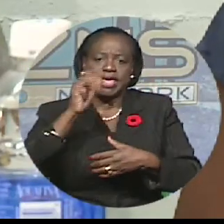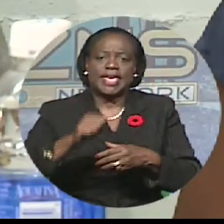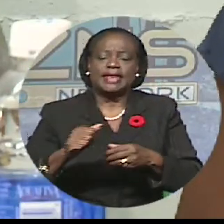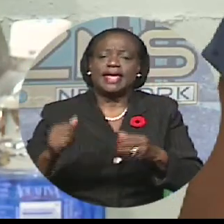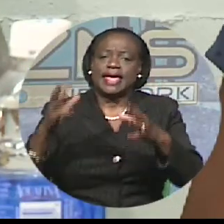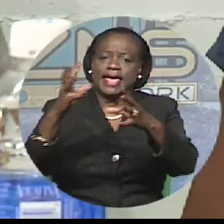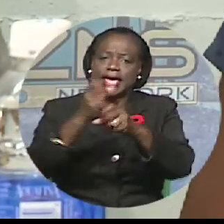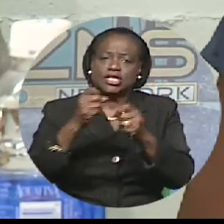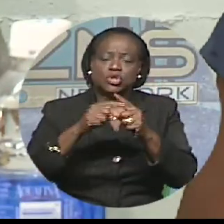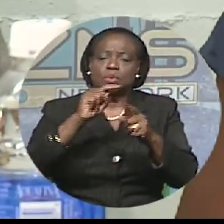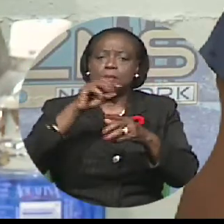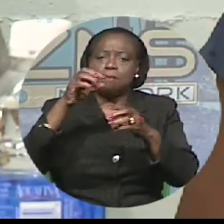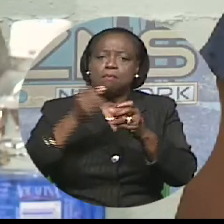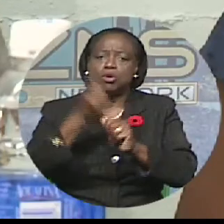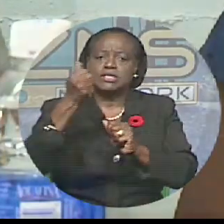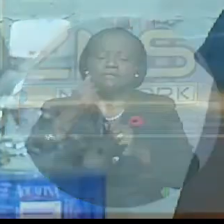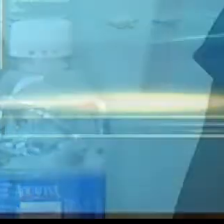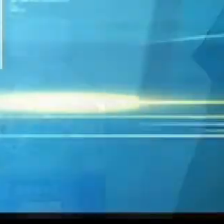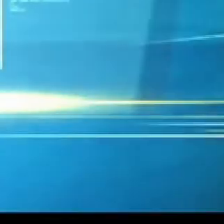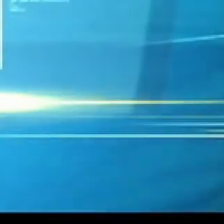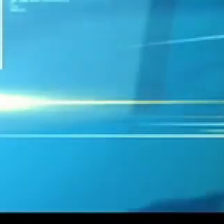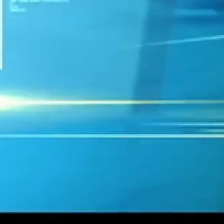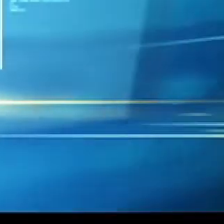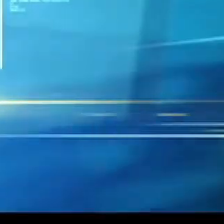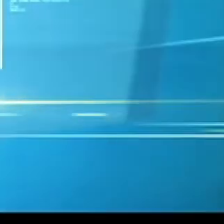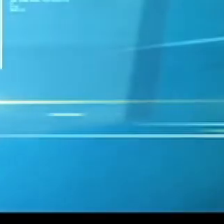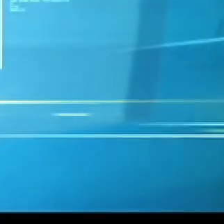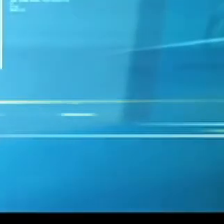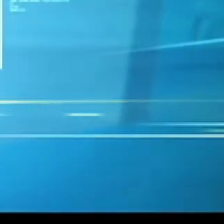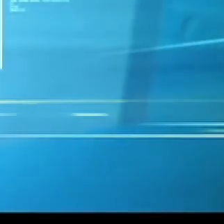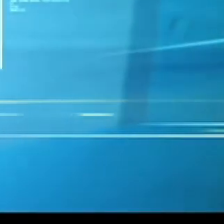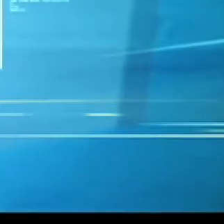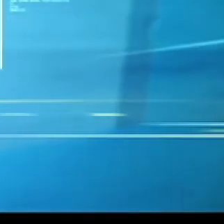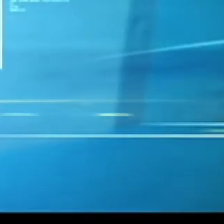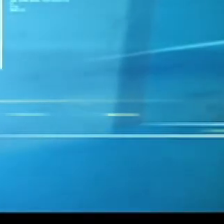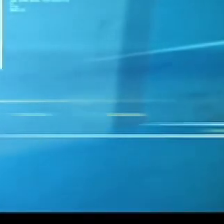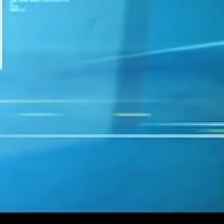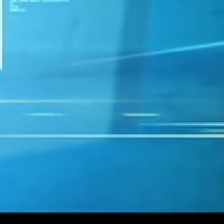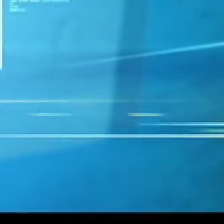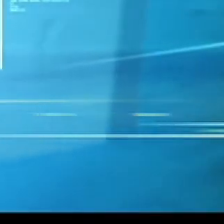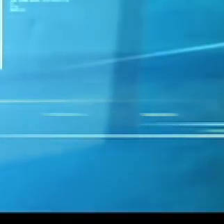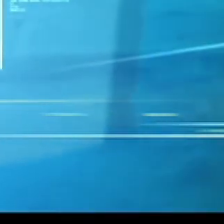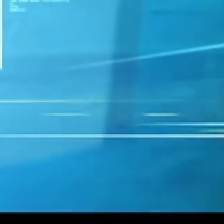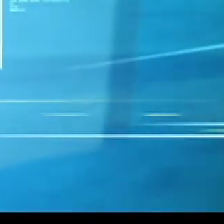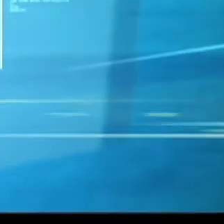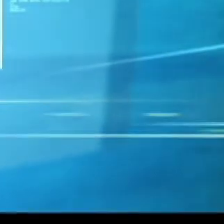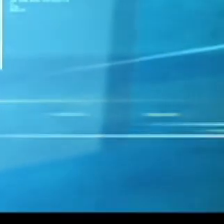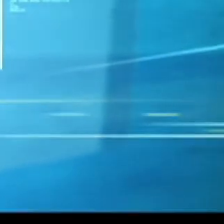Bahamas, and also the youth.